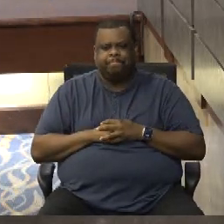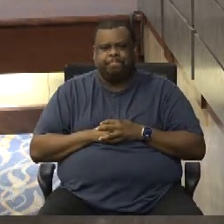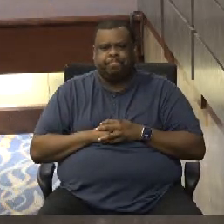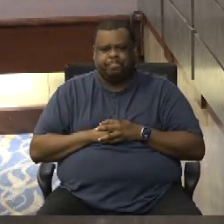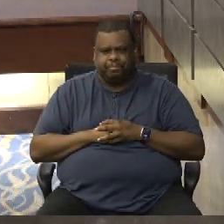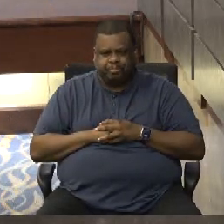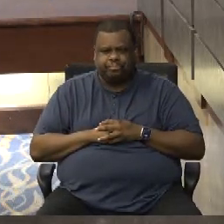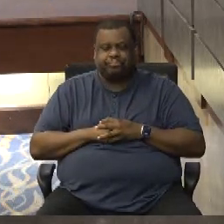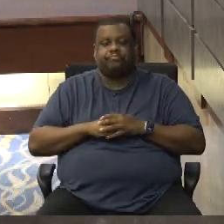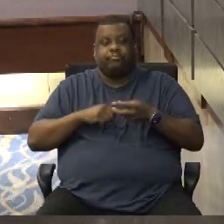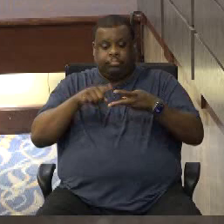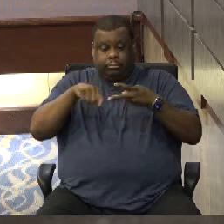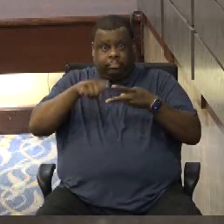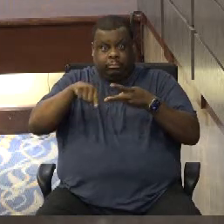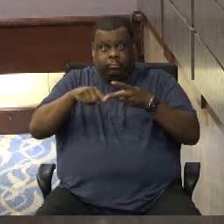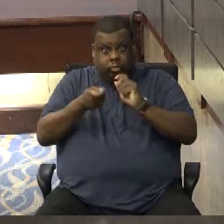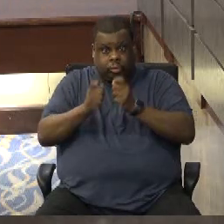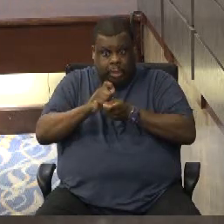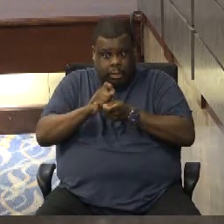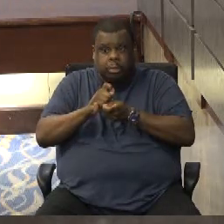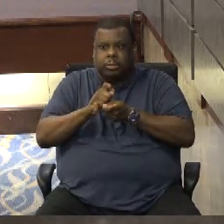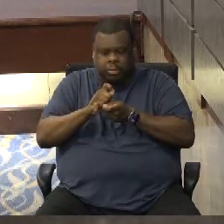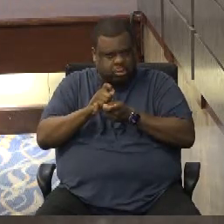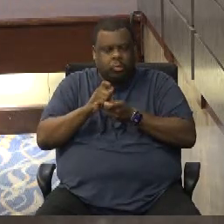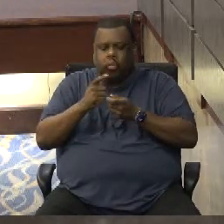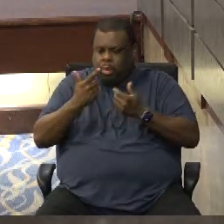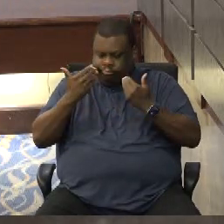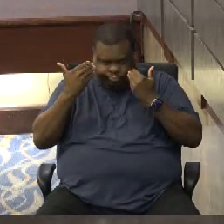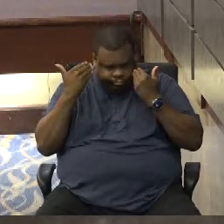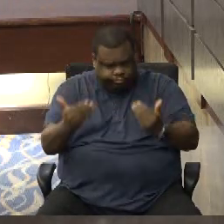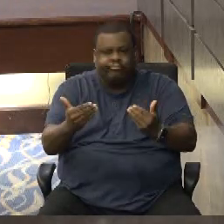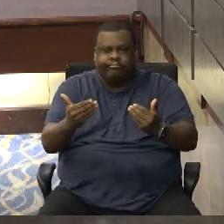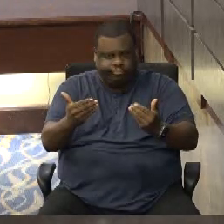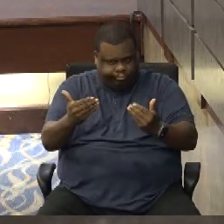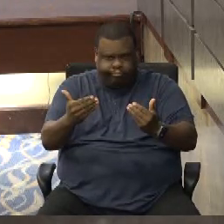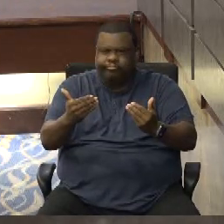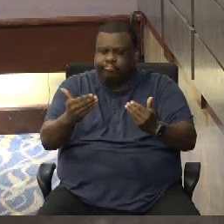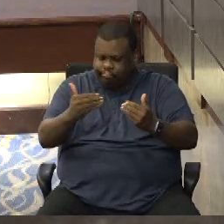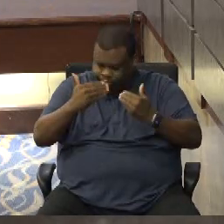Council. Both of these changes are at your place.